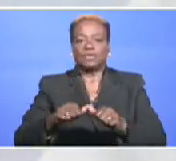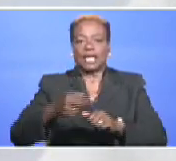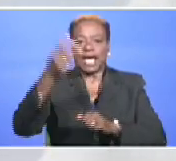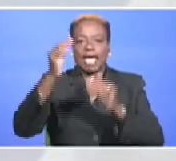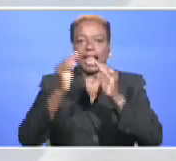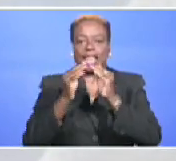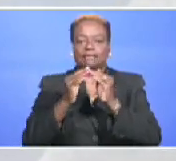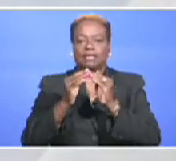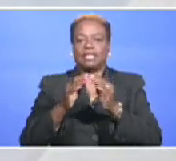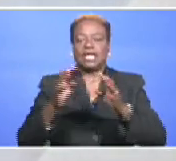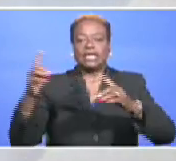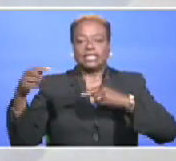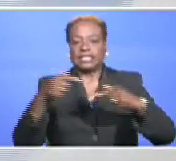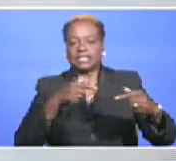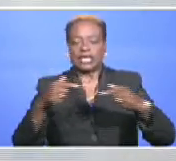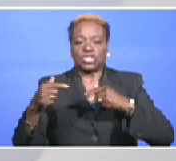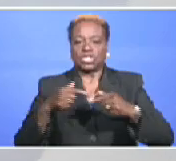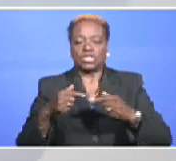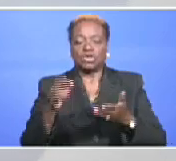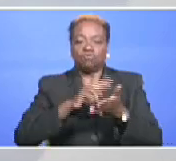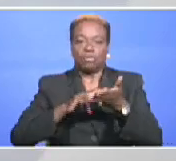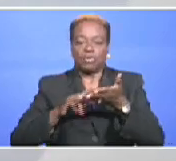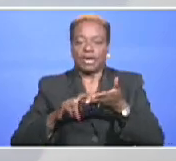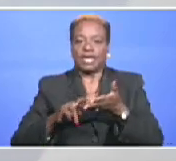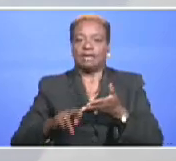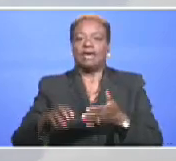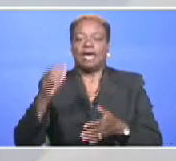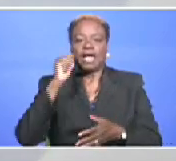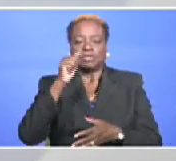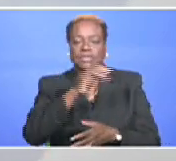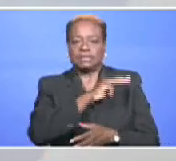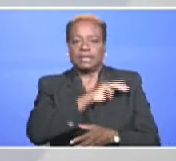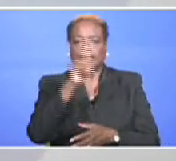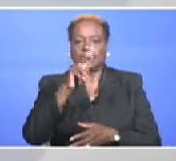Reporting from Rodney Bay, St. Lucia, I'm Altavis Munnings, ZNS Network News.